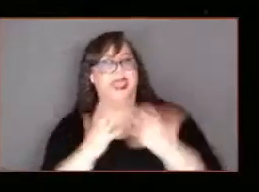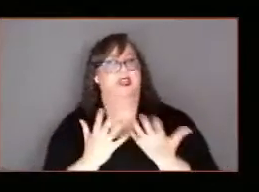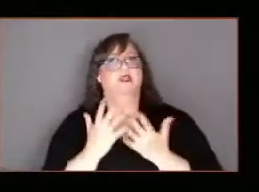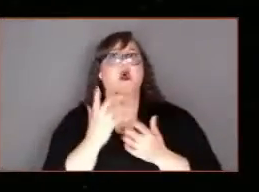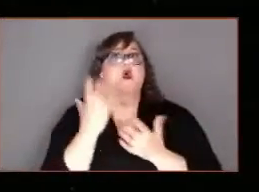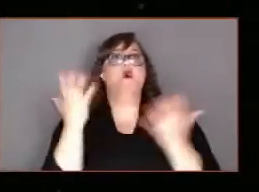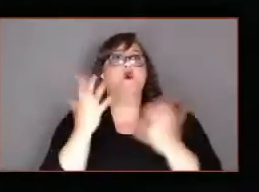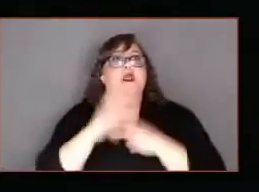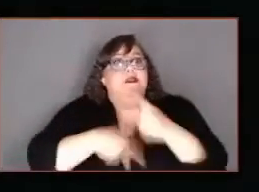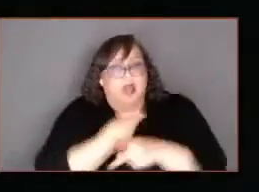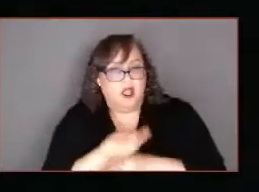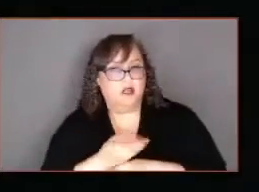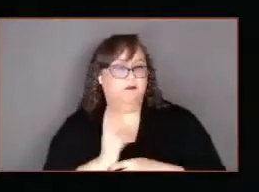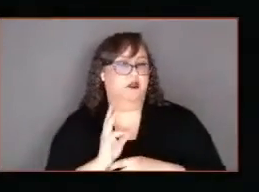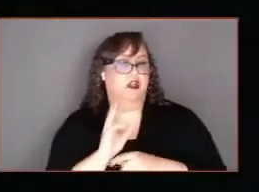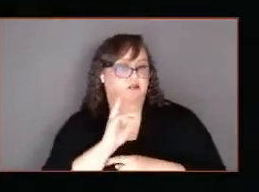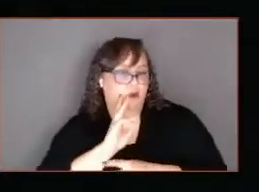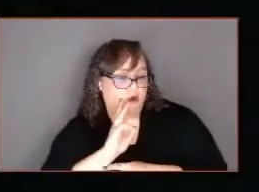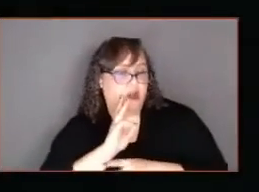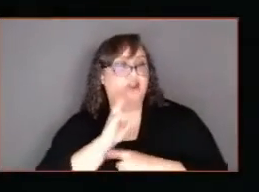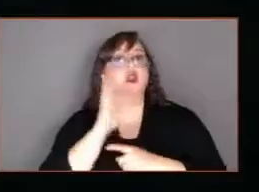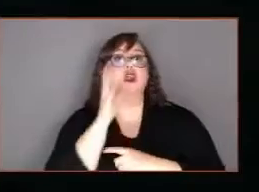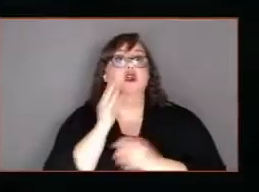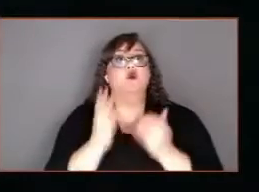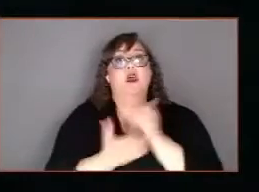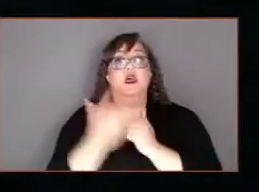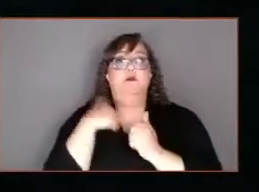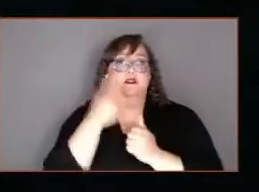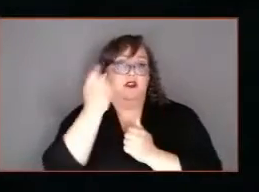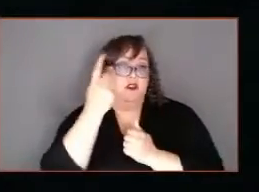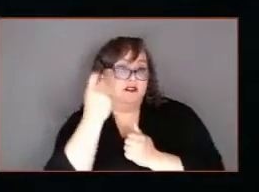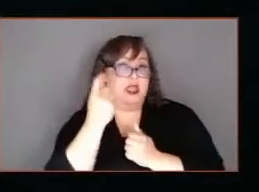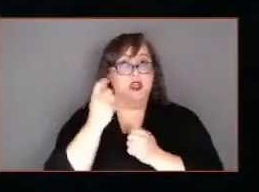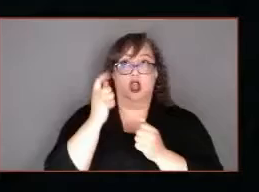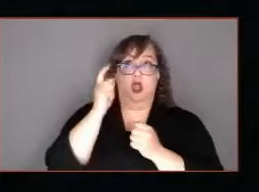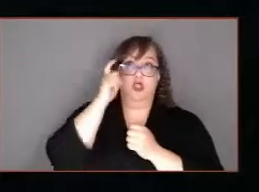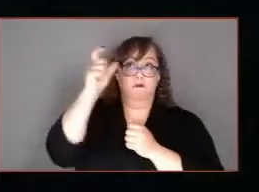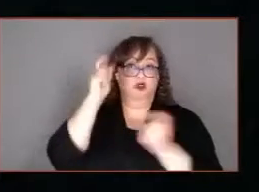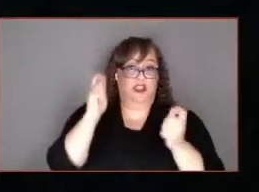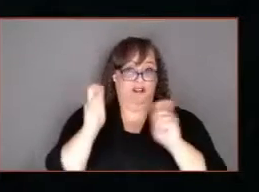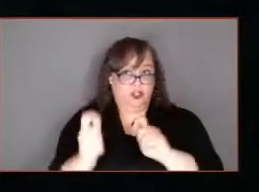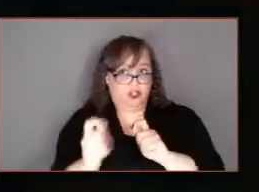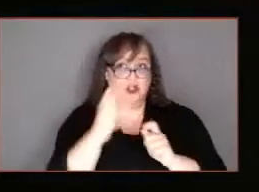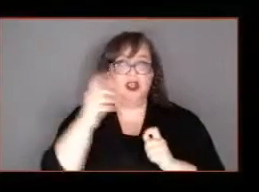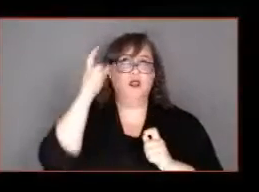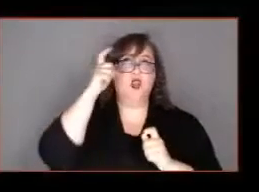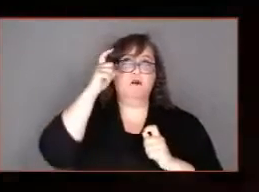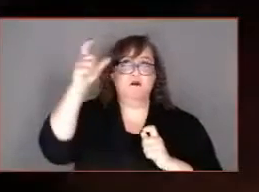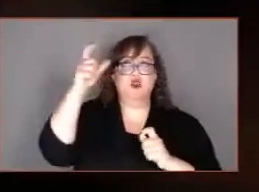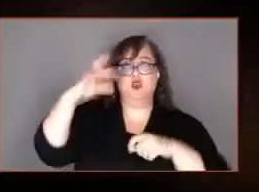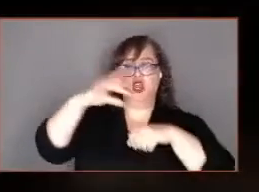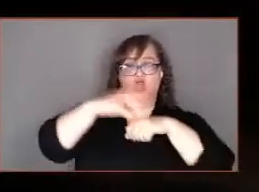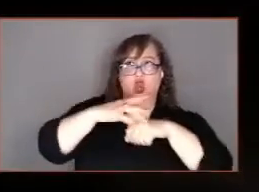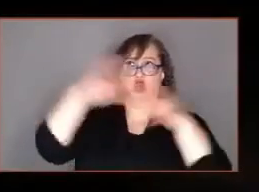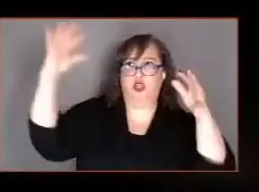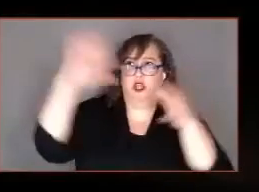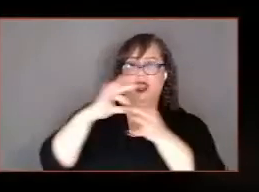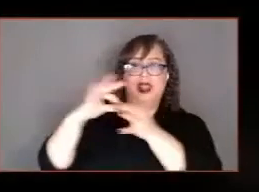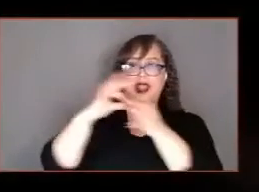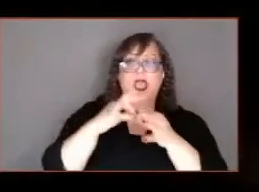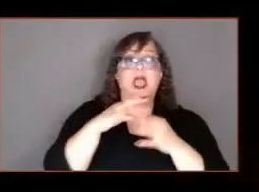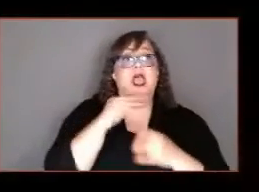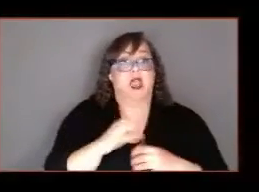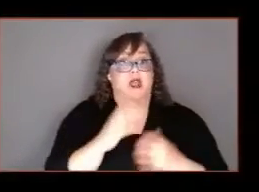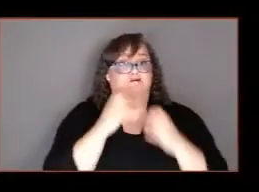the evolution of the moon and the Earth-Moon system. The moon's water is also a precious resource that could be extracted to support